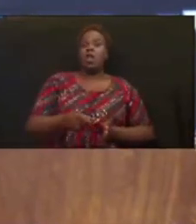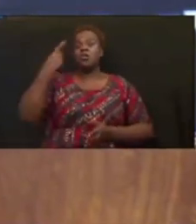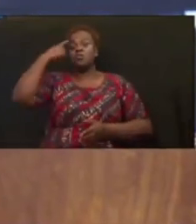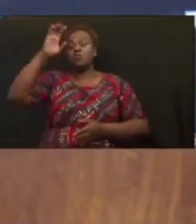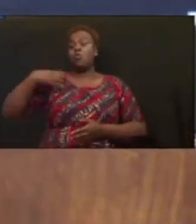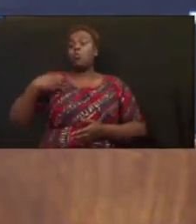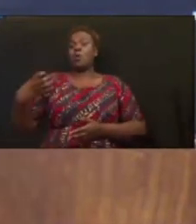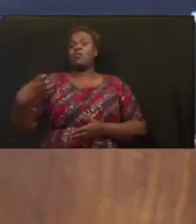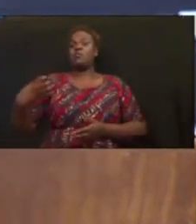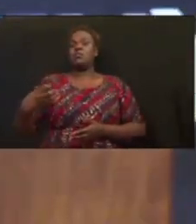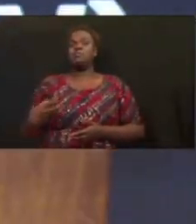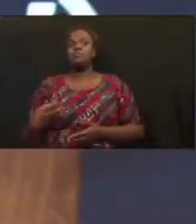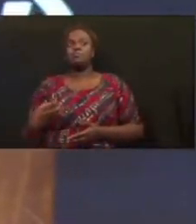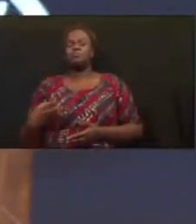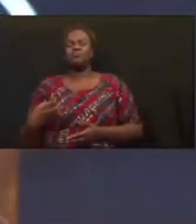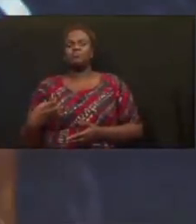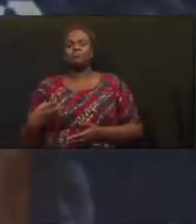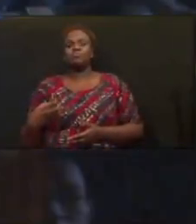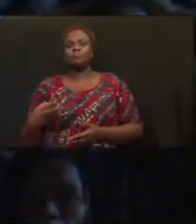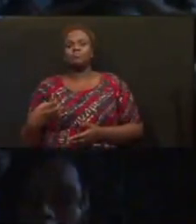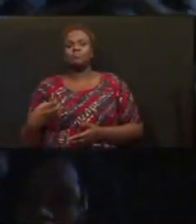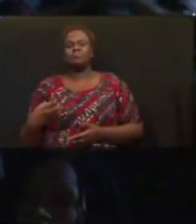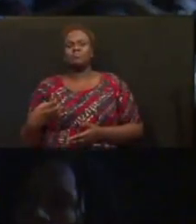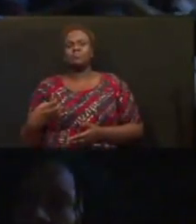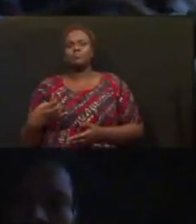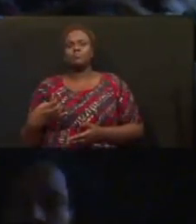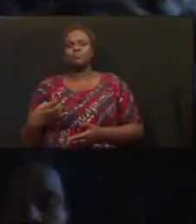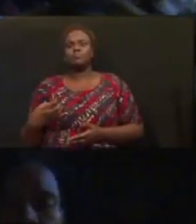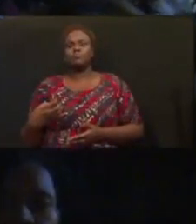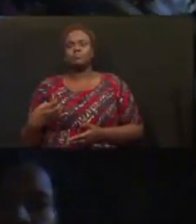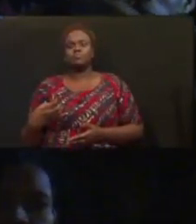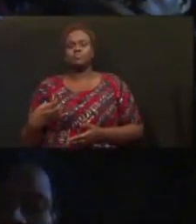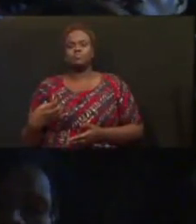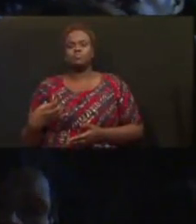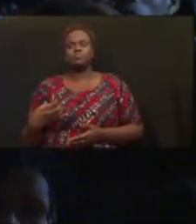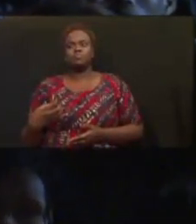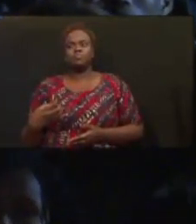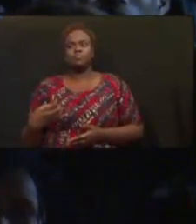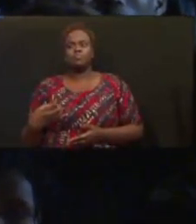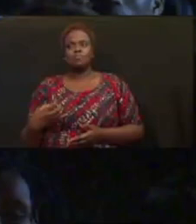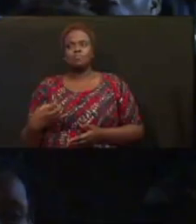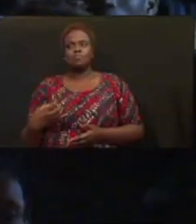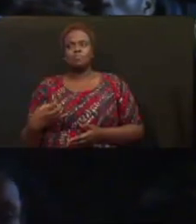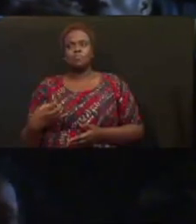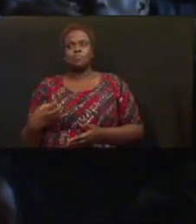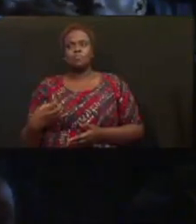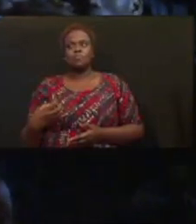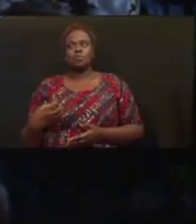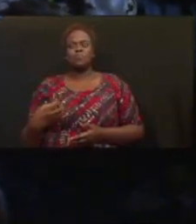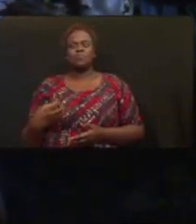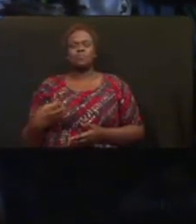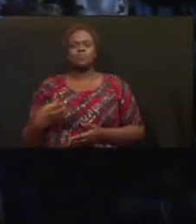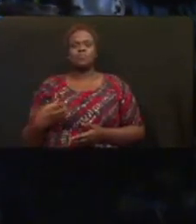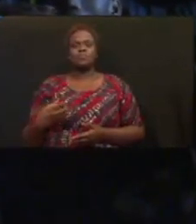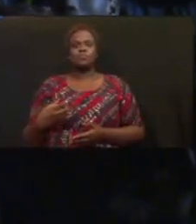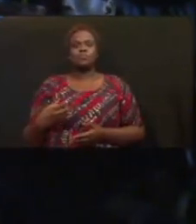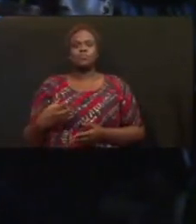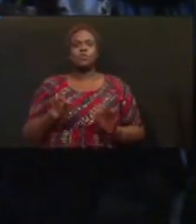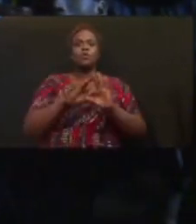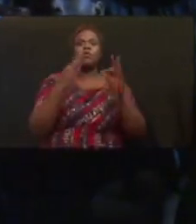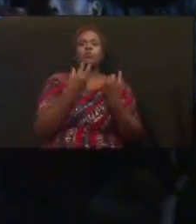me just spare me 5 minutes. Let me give you the formation of the end time